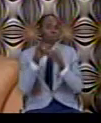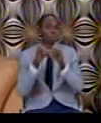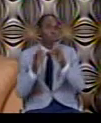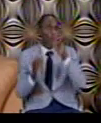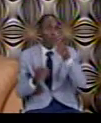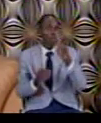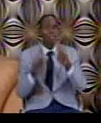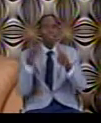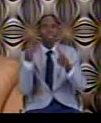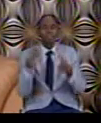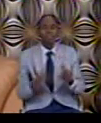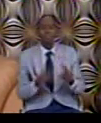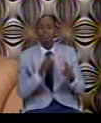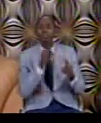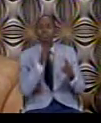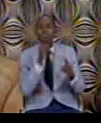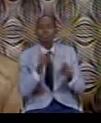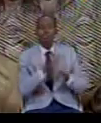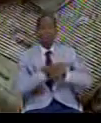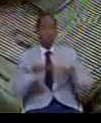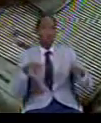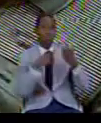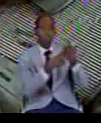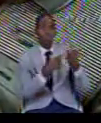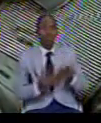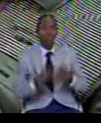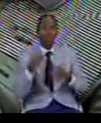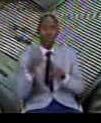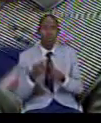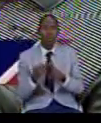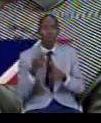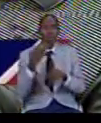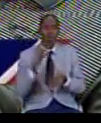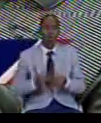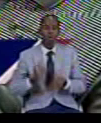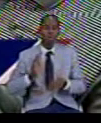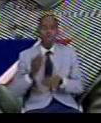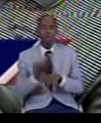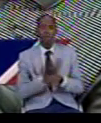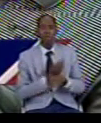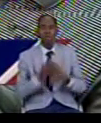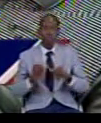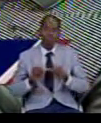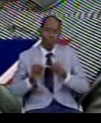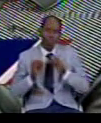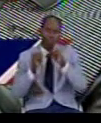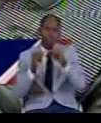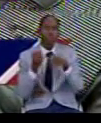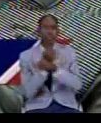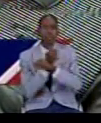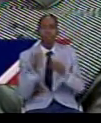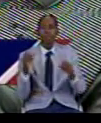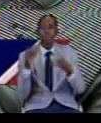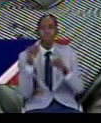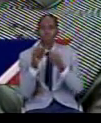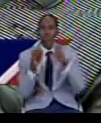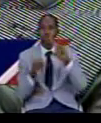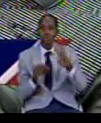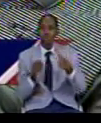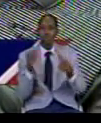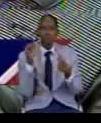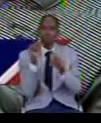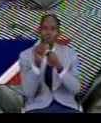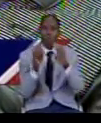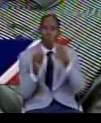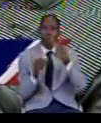the incontestable word on our enduring salvation. Point number two. Point number two,